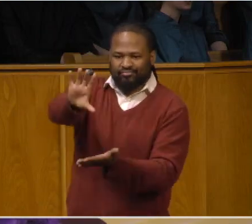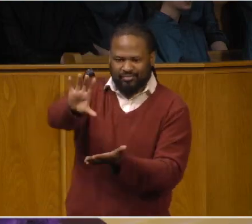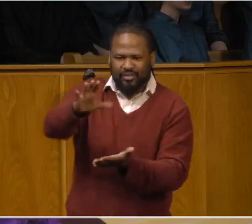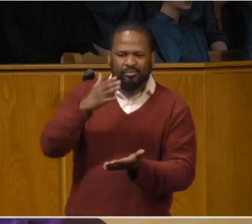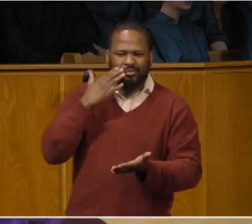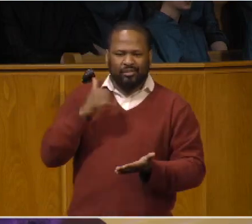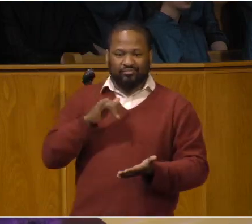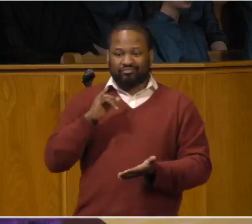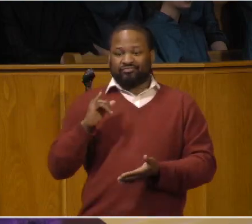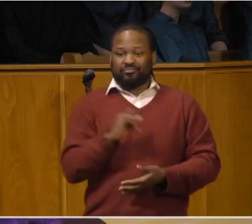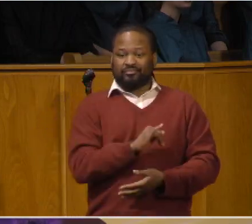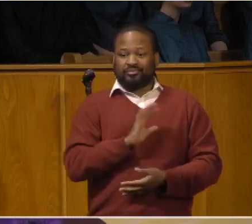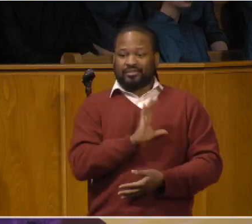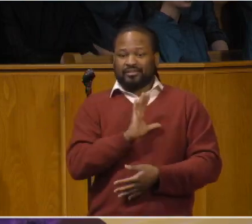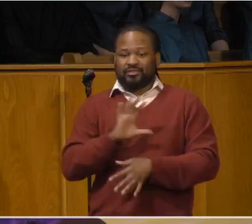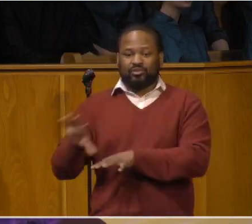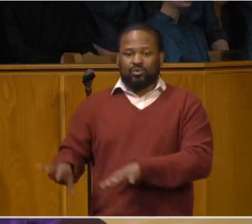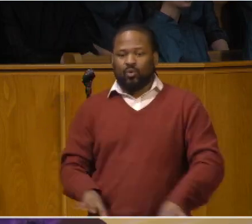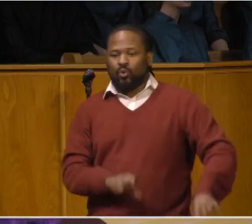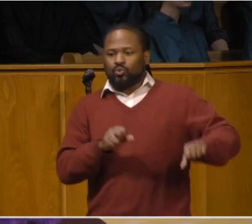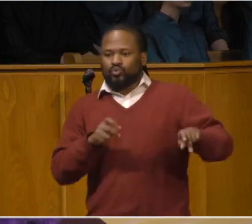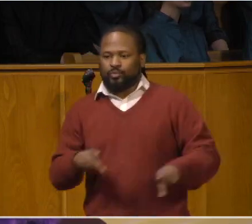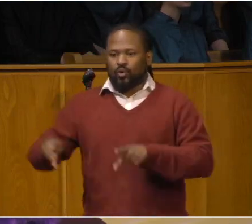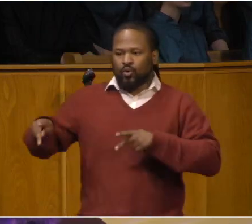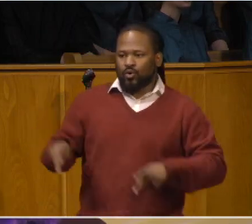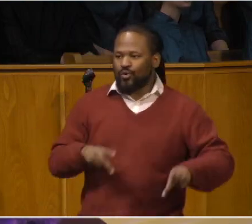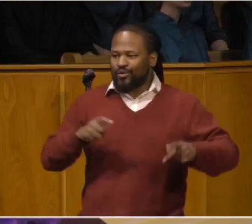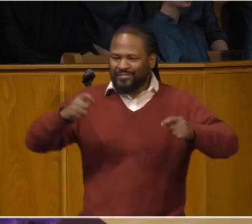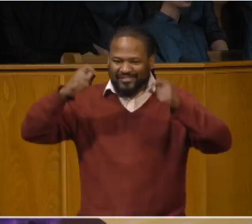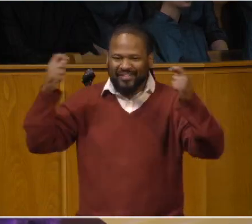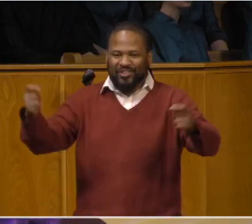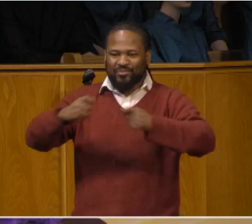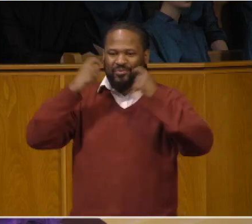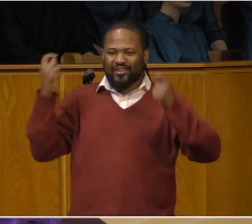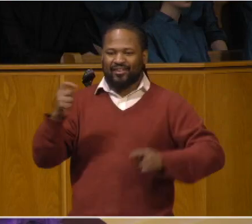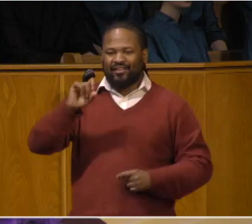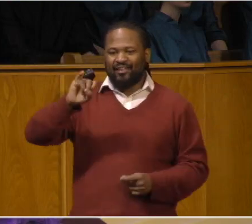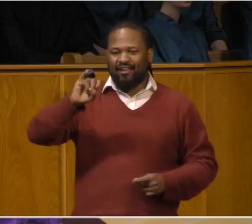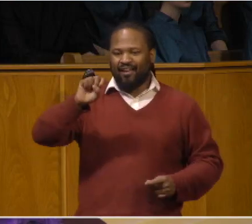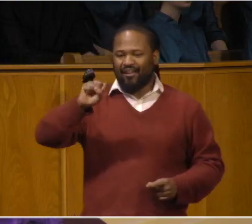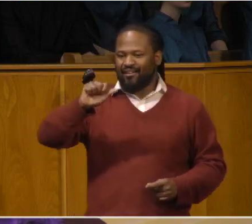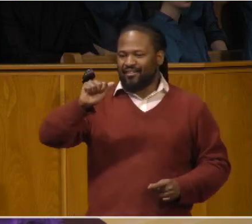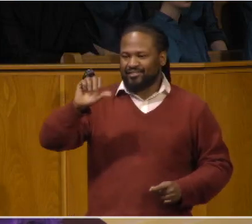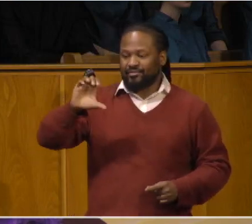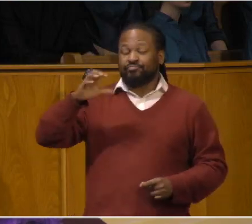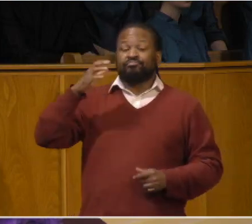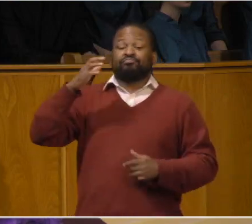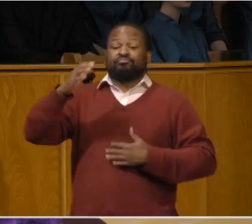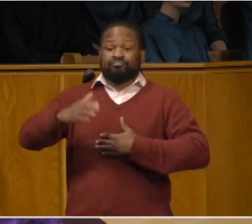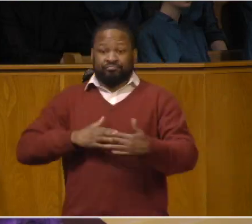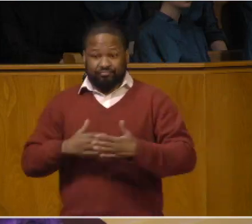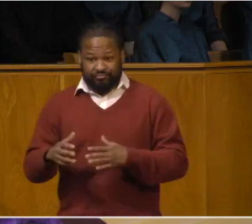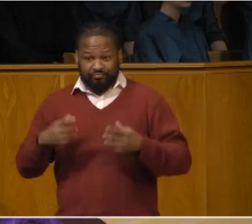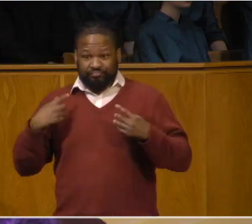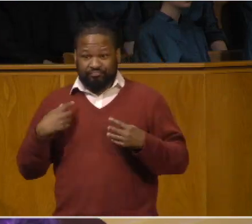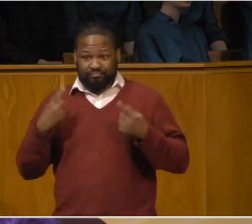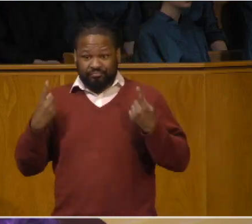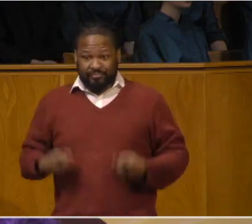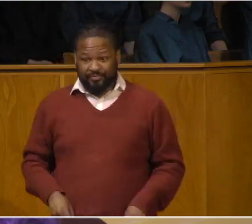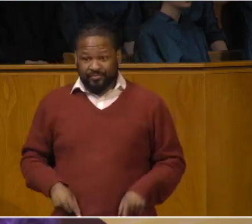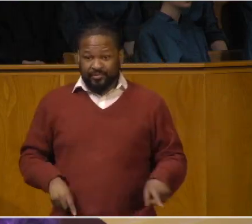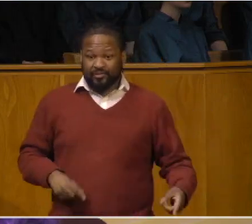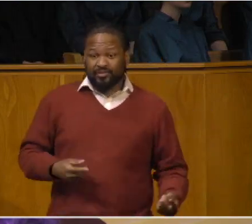party he was hosting to celebrate the weaning of Isaac. He got up, took some